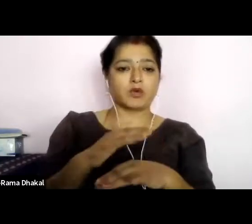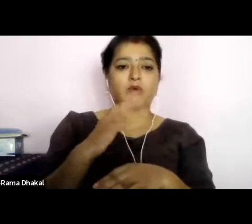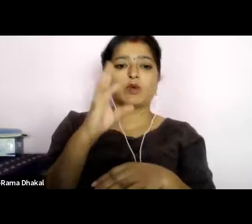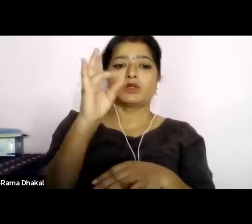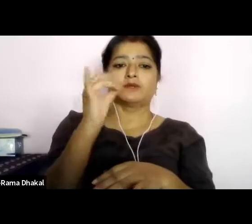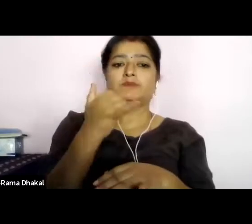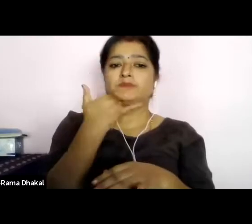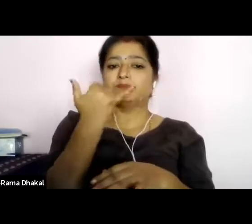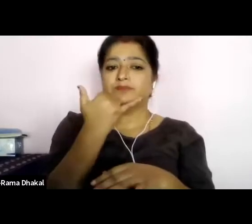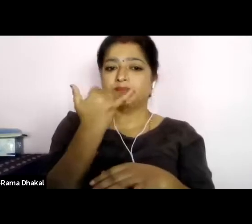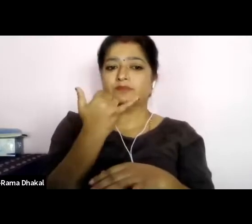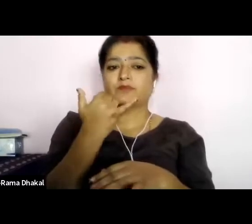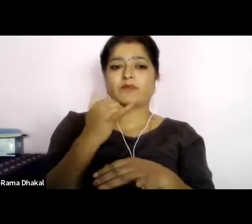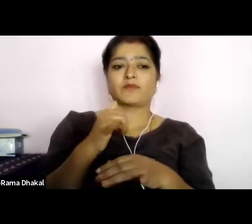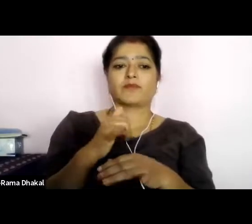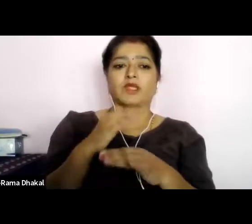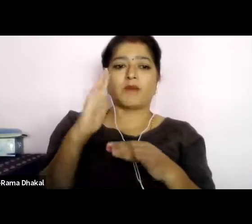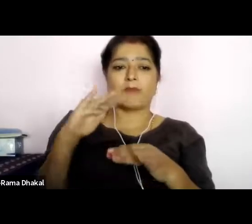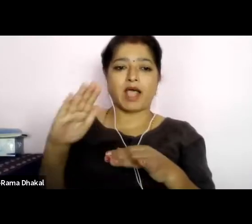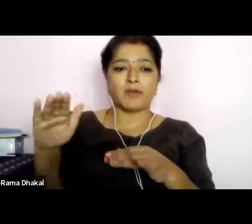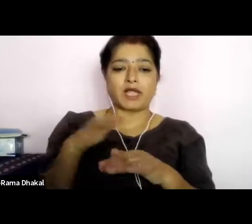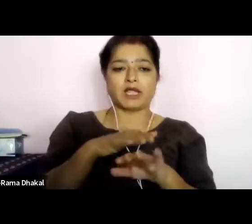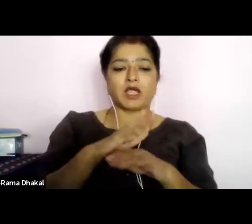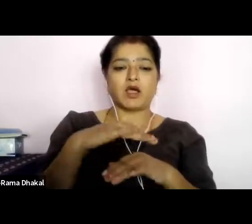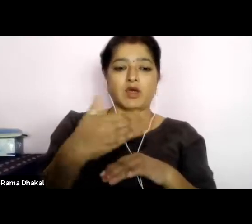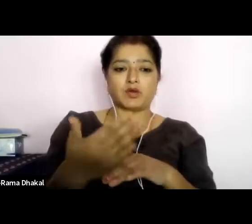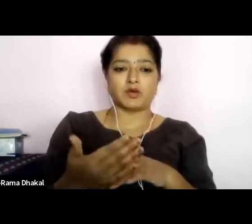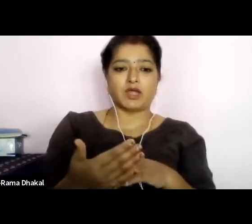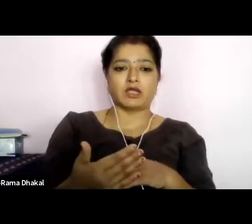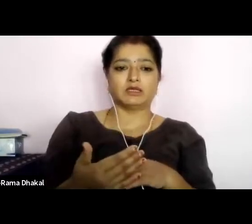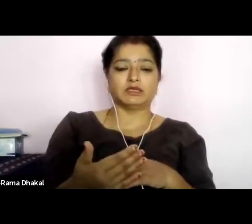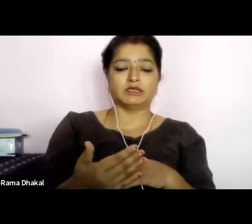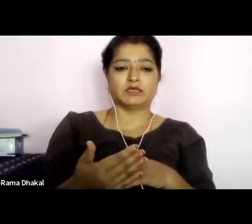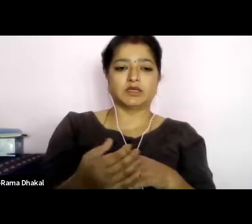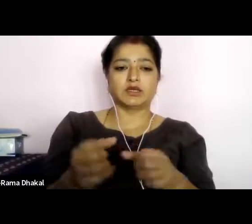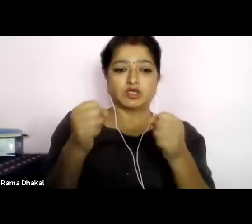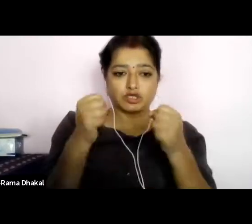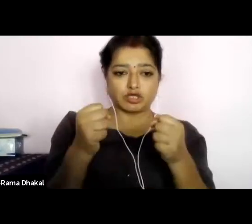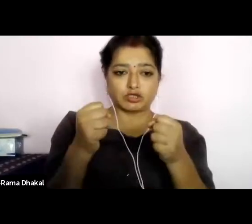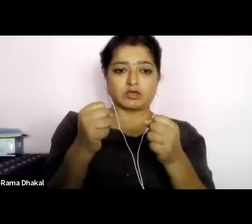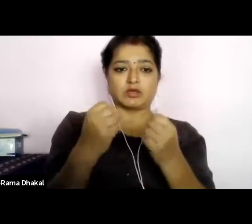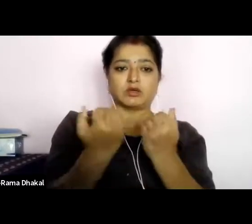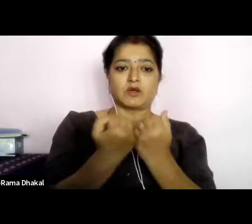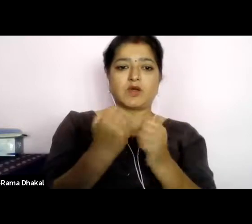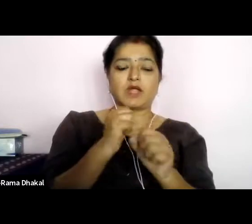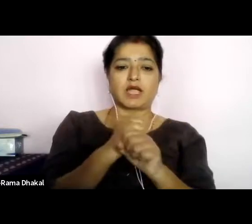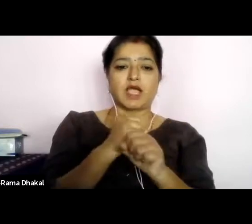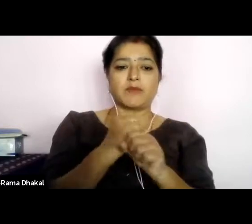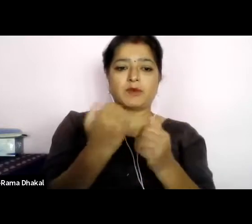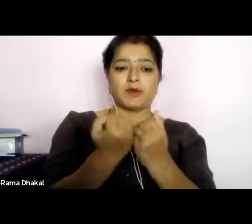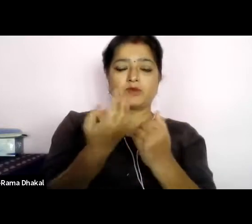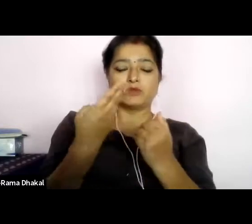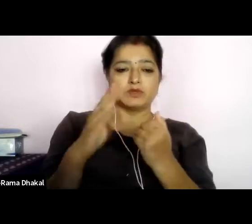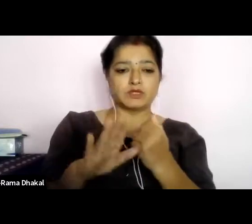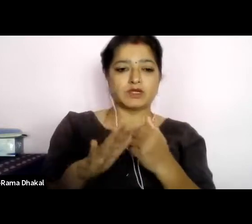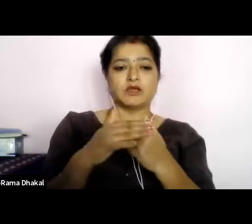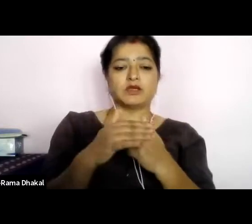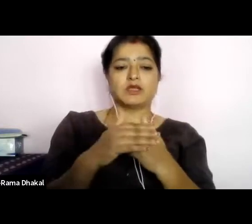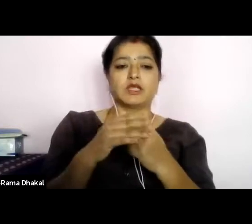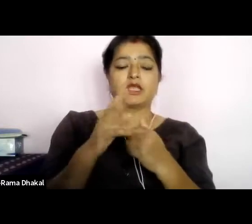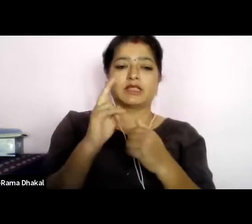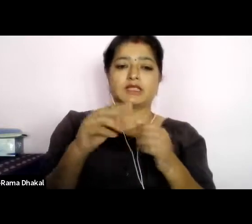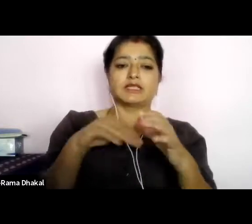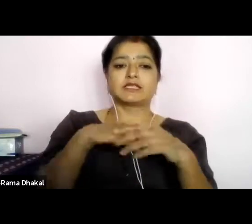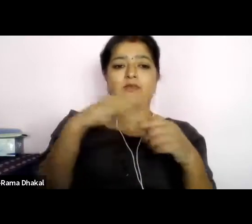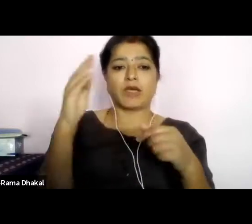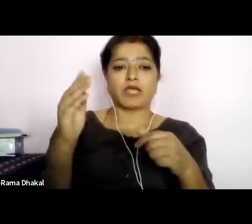her volunteerism, she's also an activist who has been raising awareness through songwriting and performance. She's an